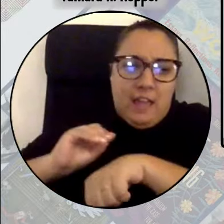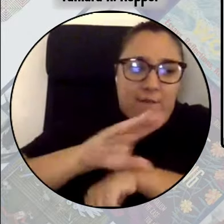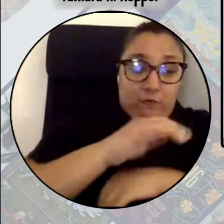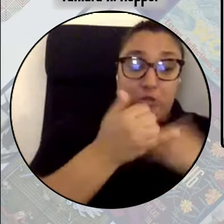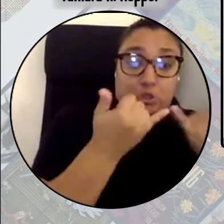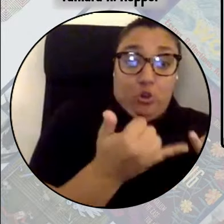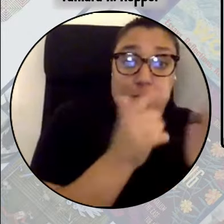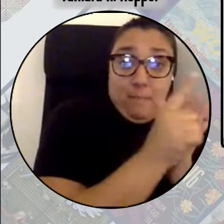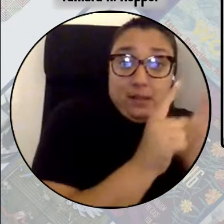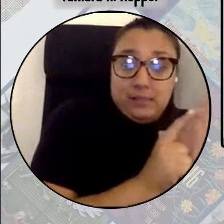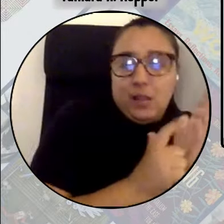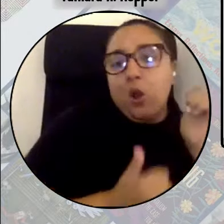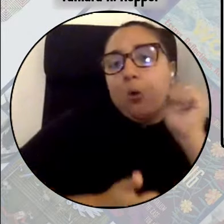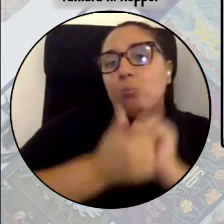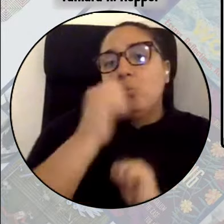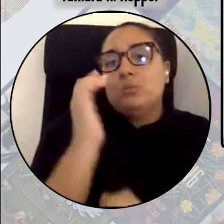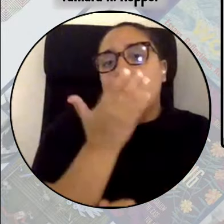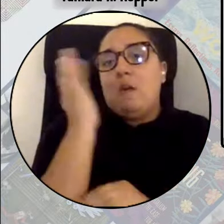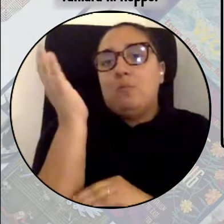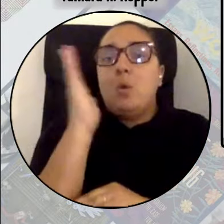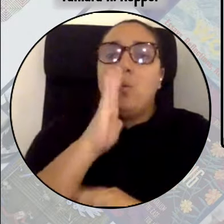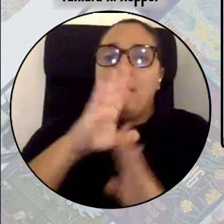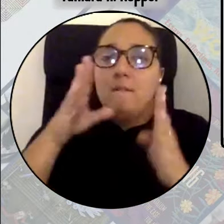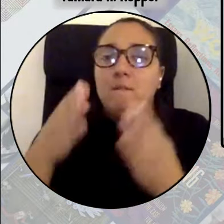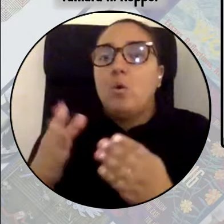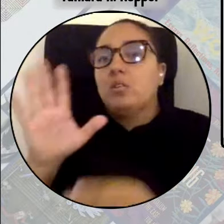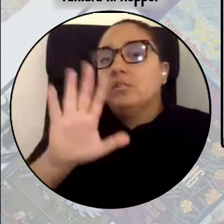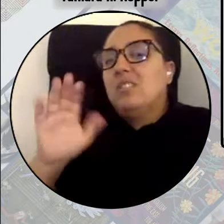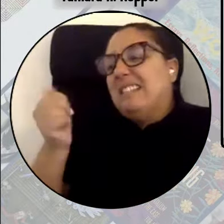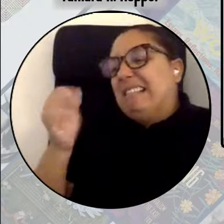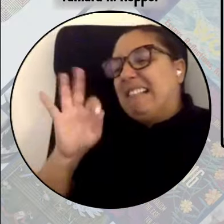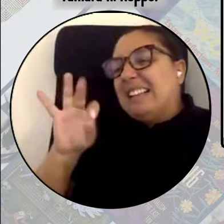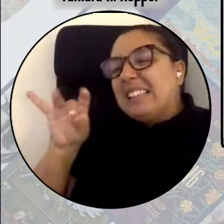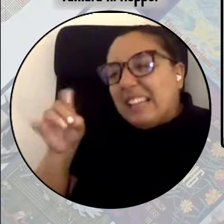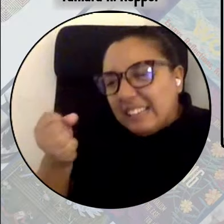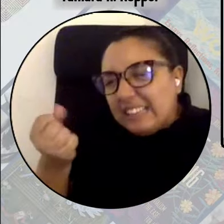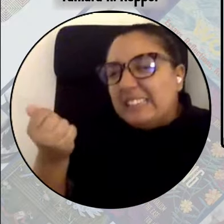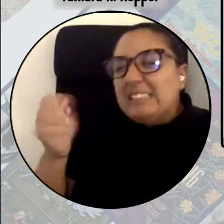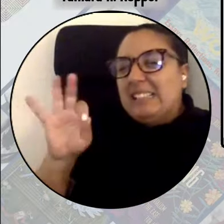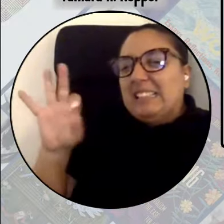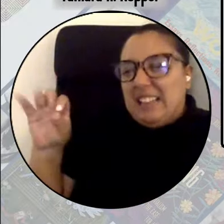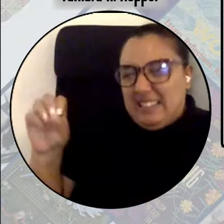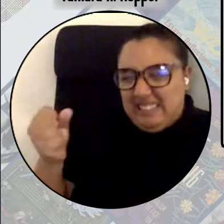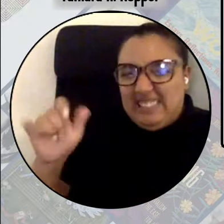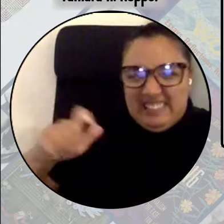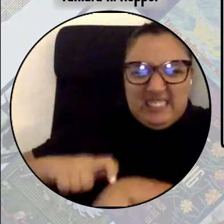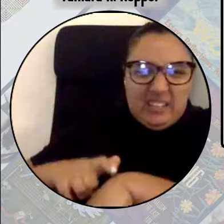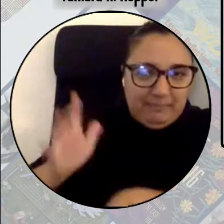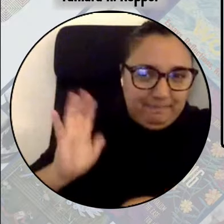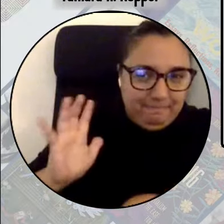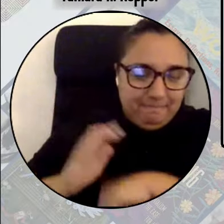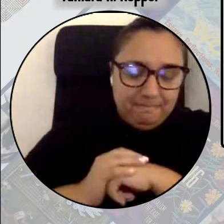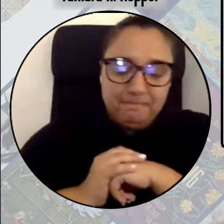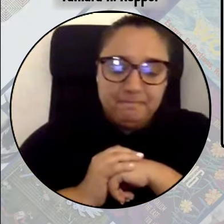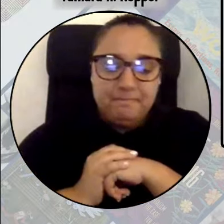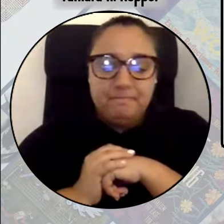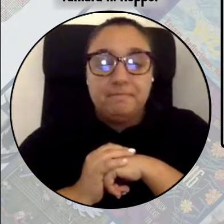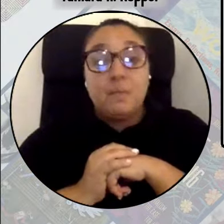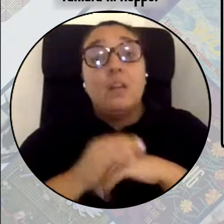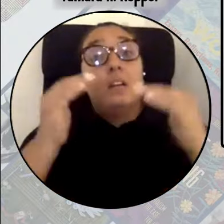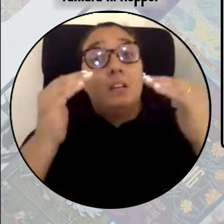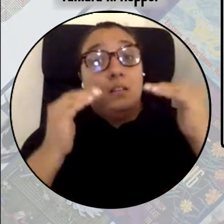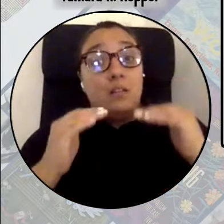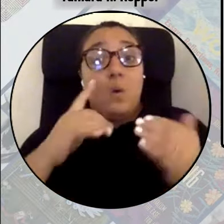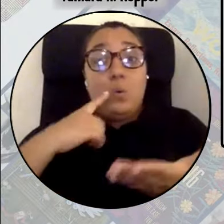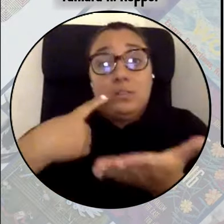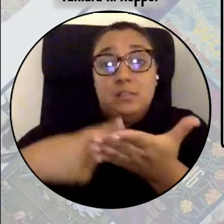of our presentation will focus on in terms of the 1980s and 1990s. Then we're going to look at some key programs in terms